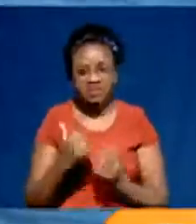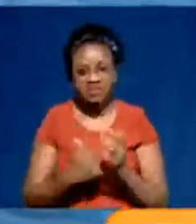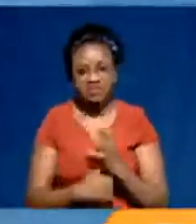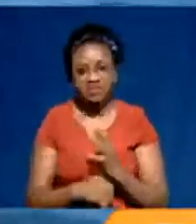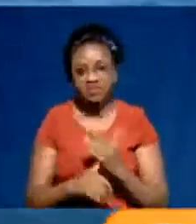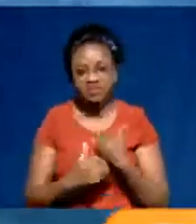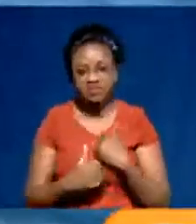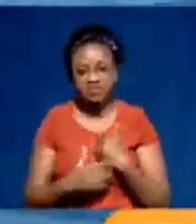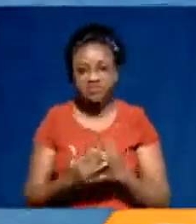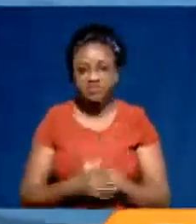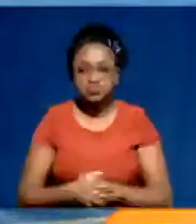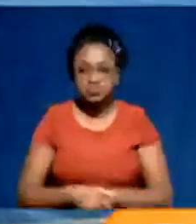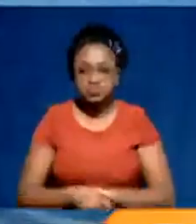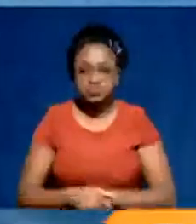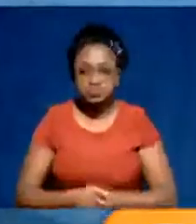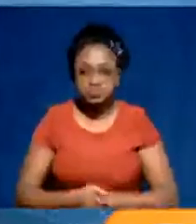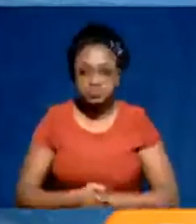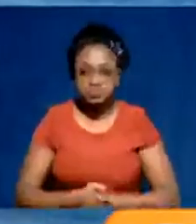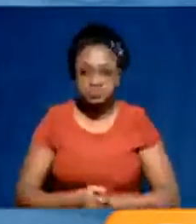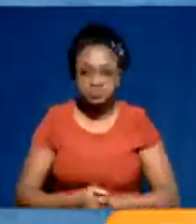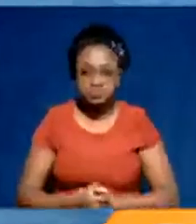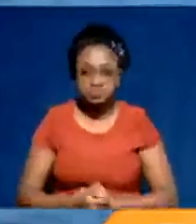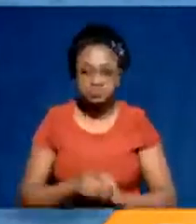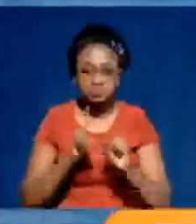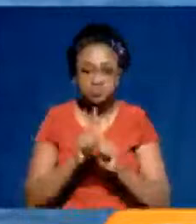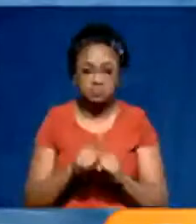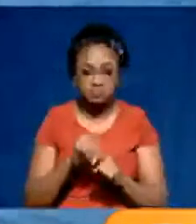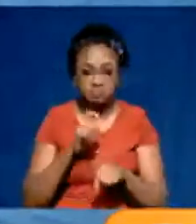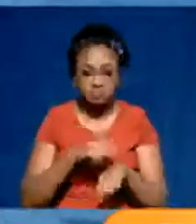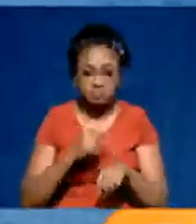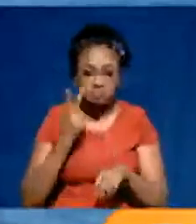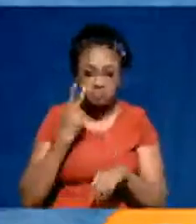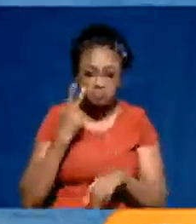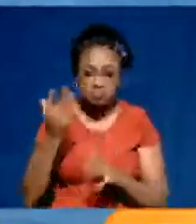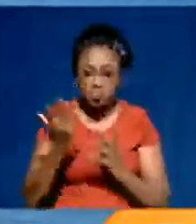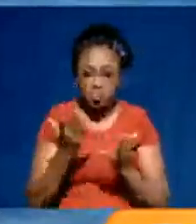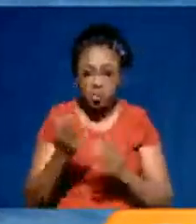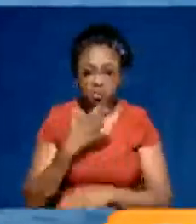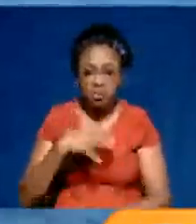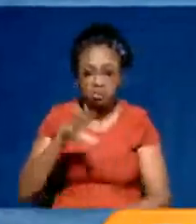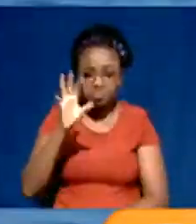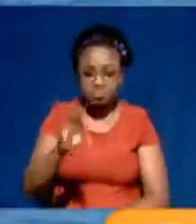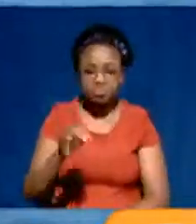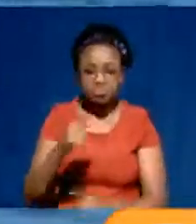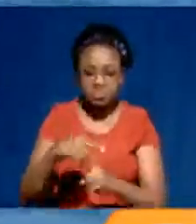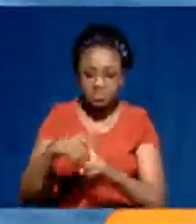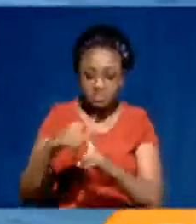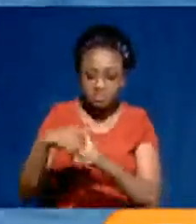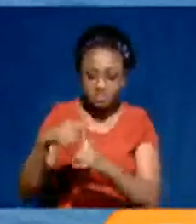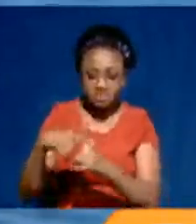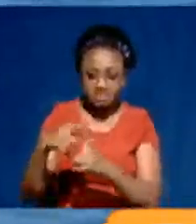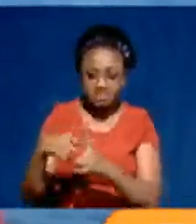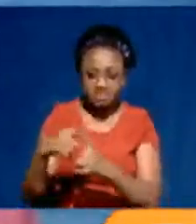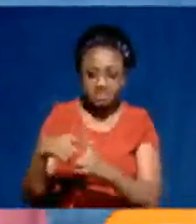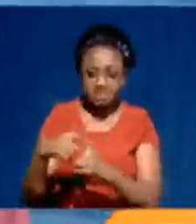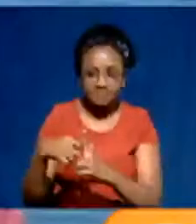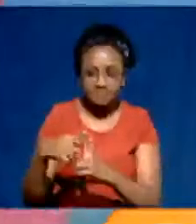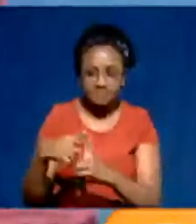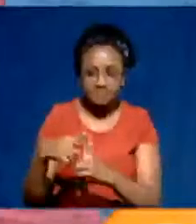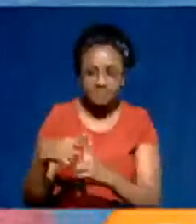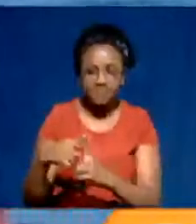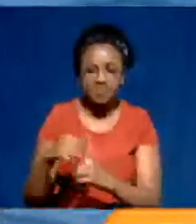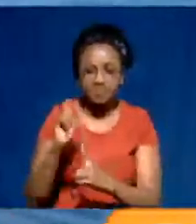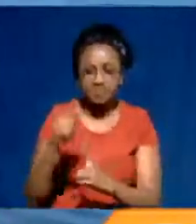And then after site selection, there's also temperature to be maintained within the cages,